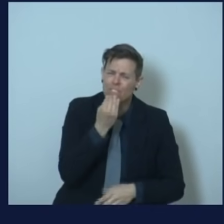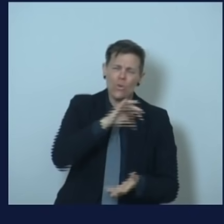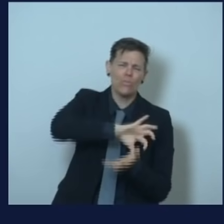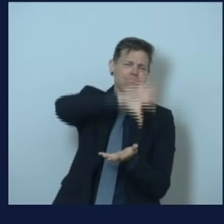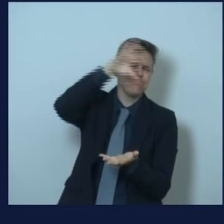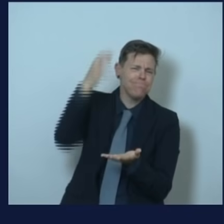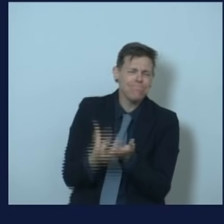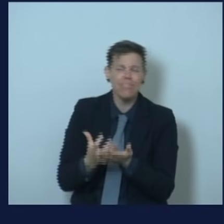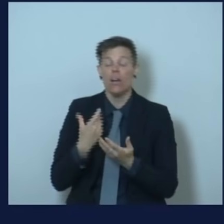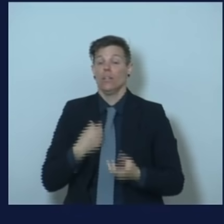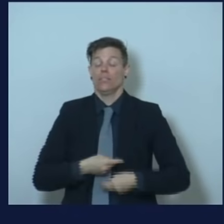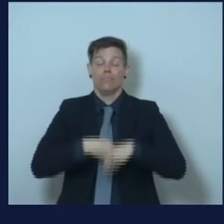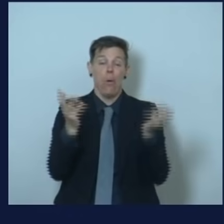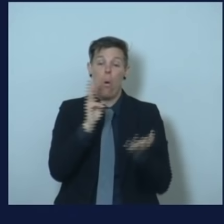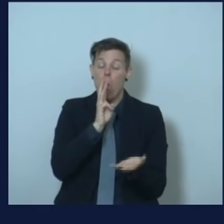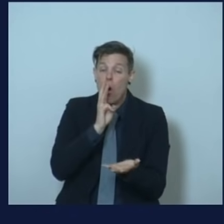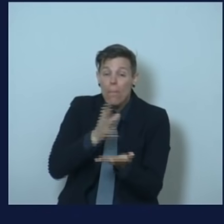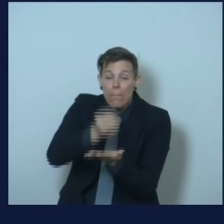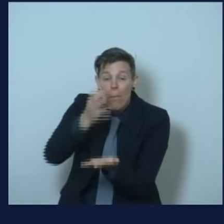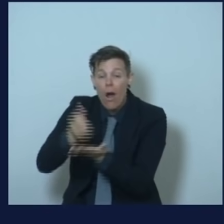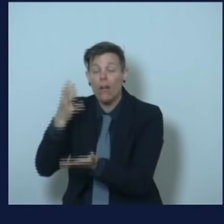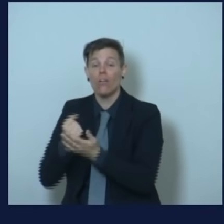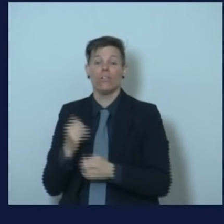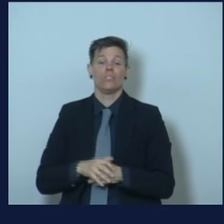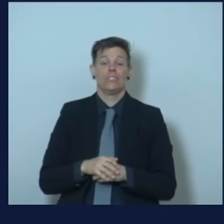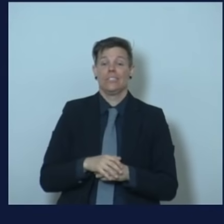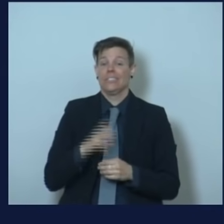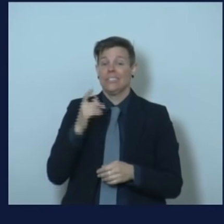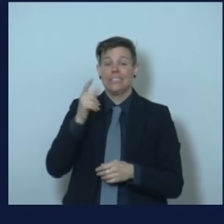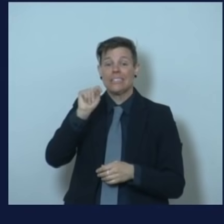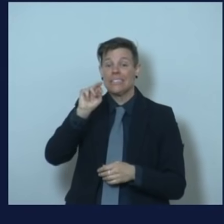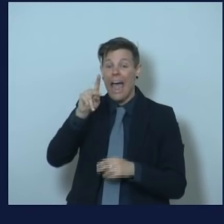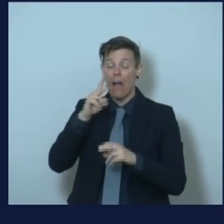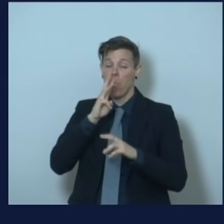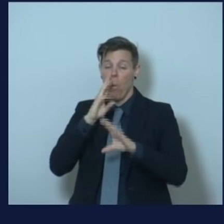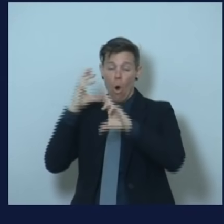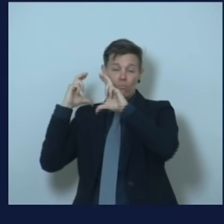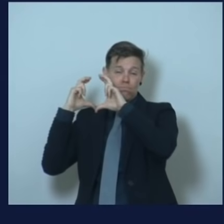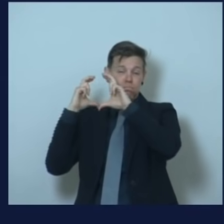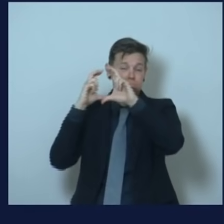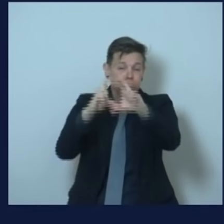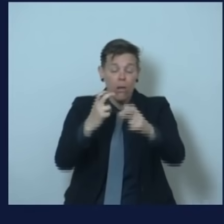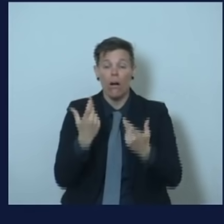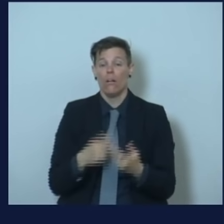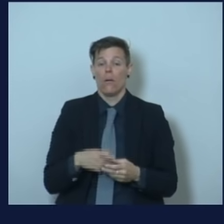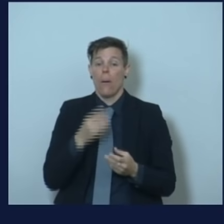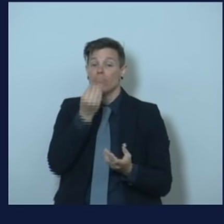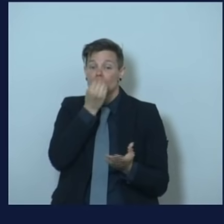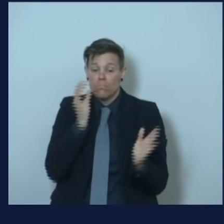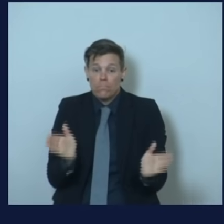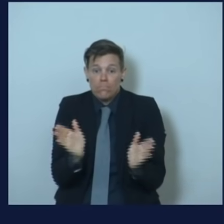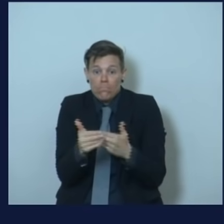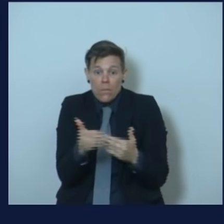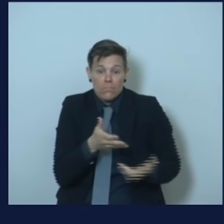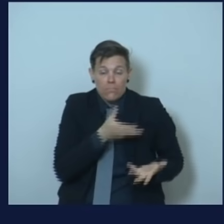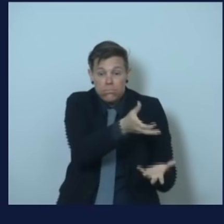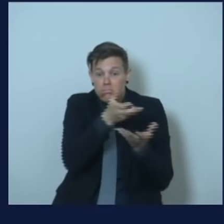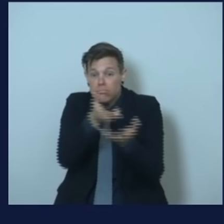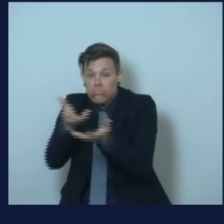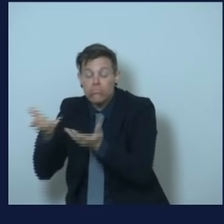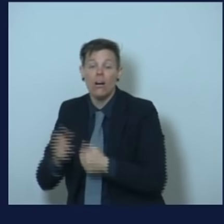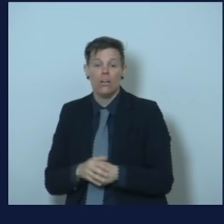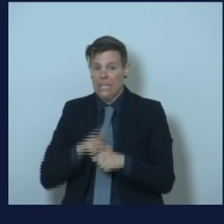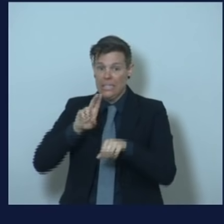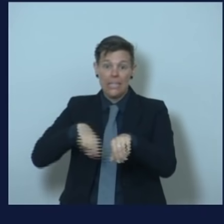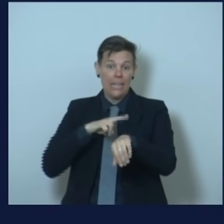water, tanked water, and individual meals throughout the state of New Mexico. New Mexico National Guard is also very involved with the Department of